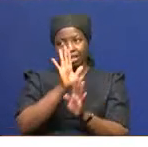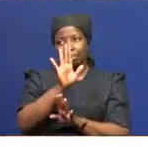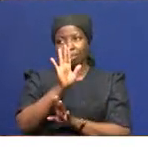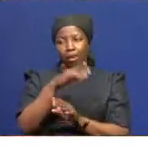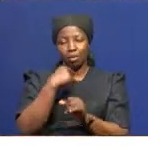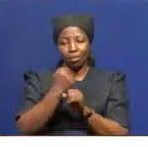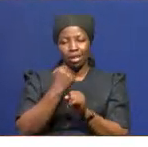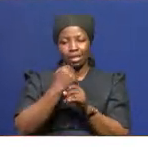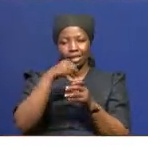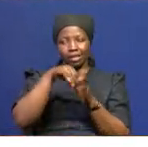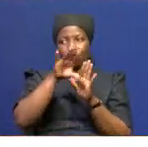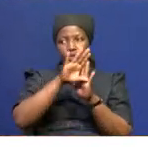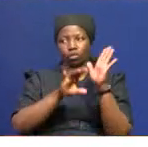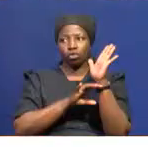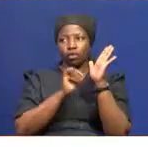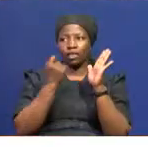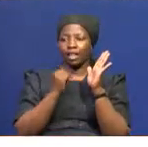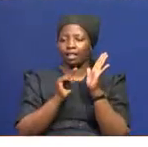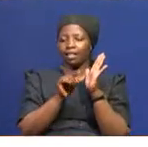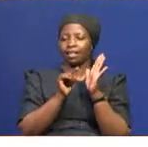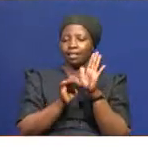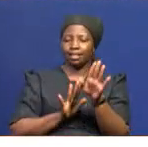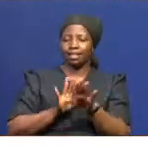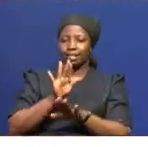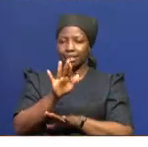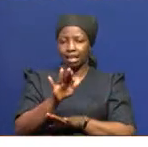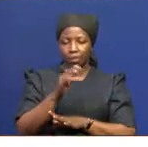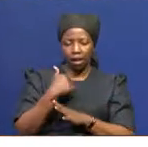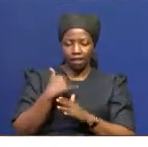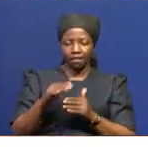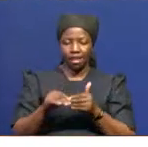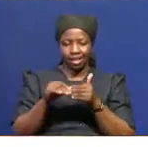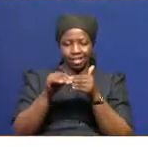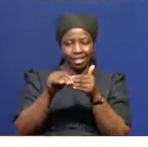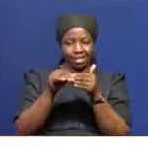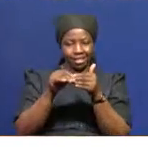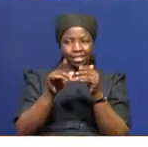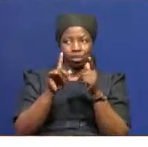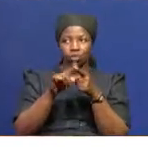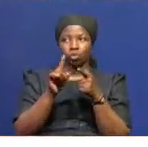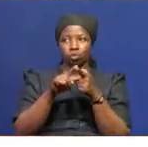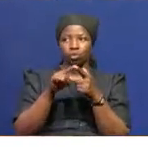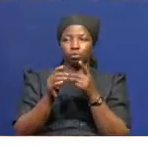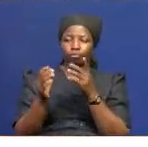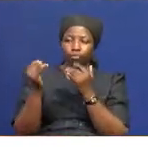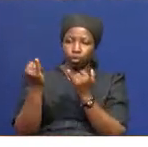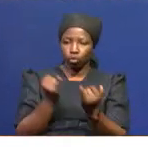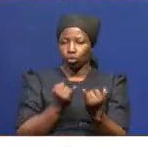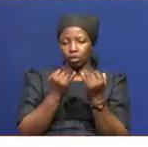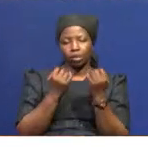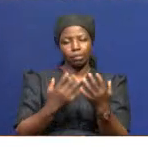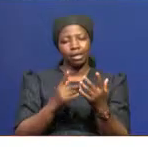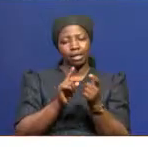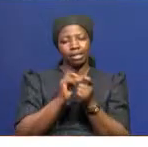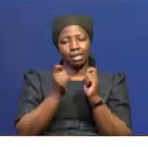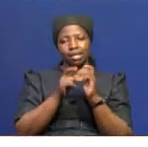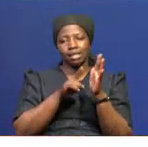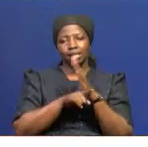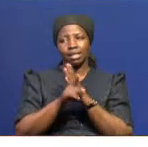Kenya. These milestones have led to institutionalization of various reforms in the service and